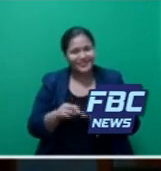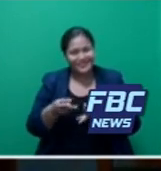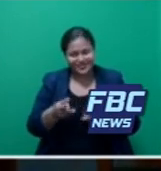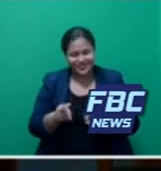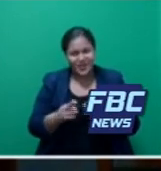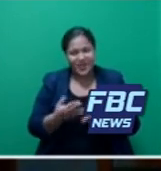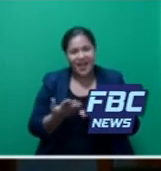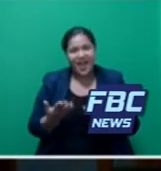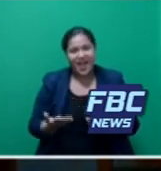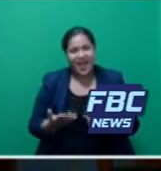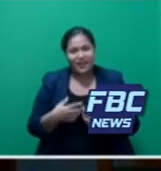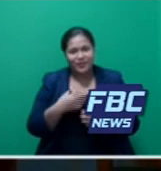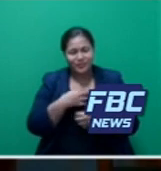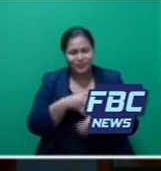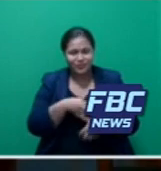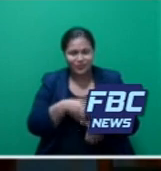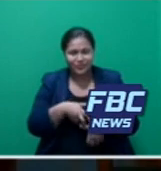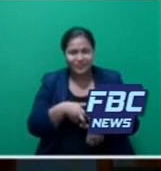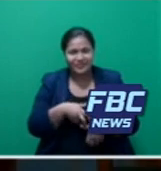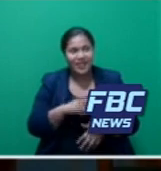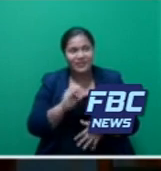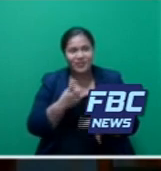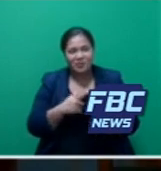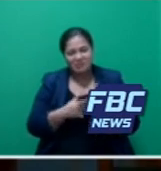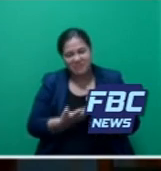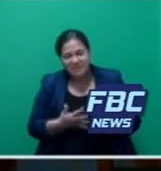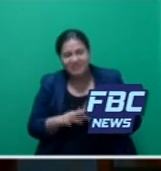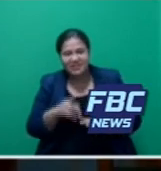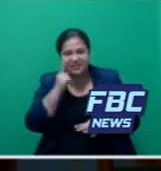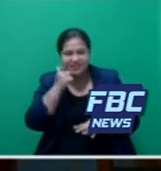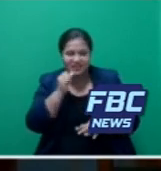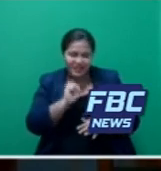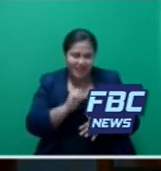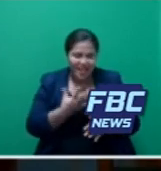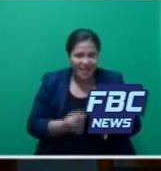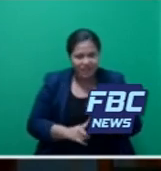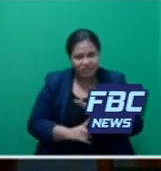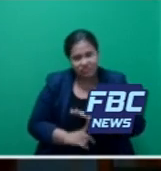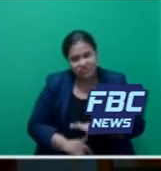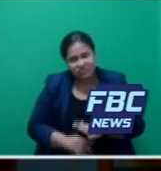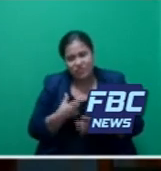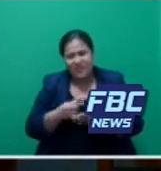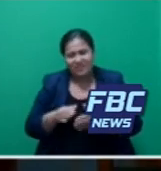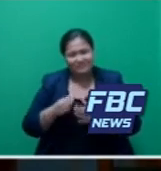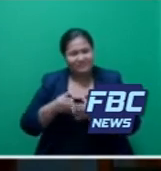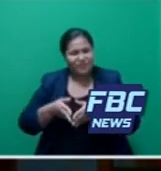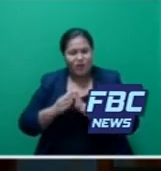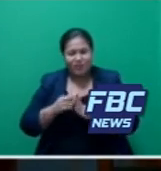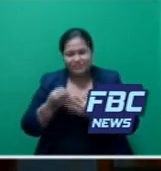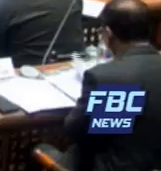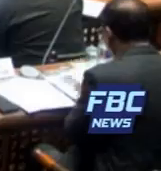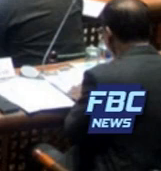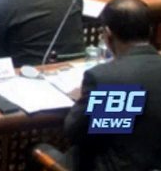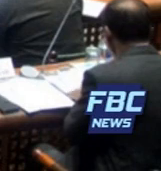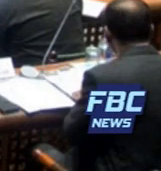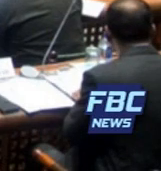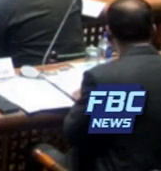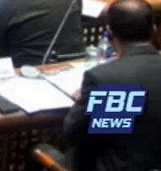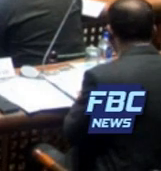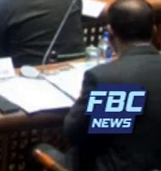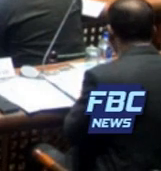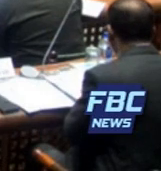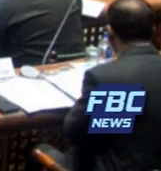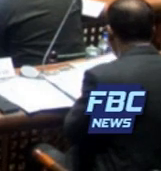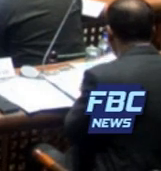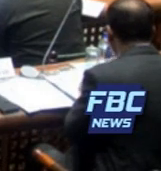while the teachers probably were still down with the trauma of losing their homes, their quarters, and the rest of the stuff.